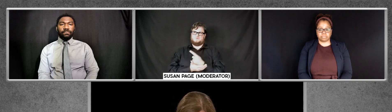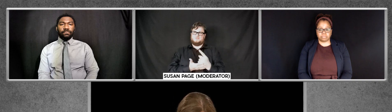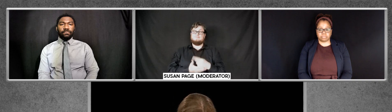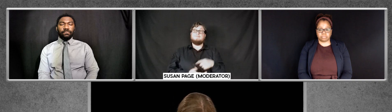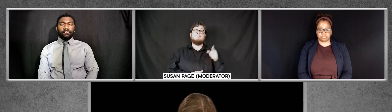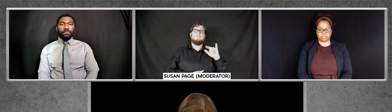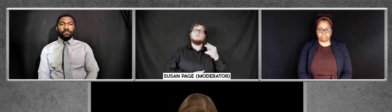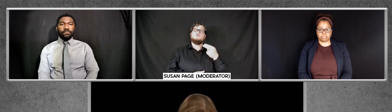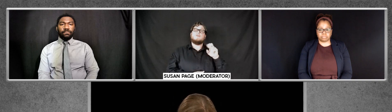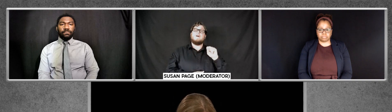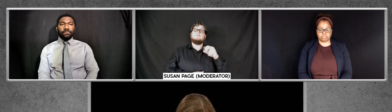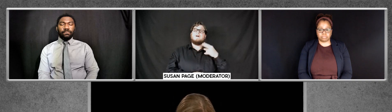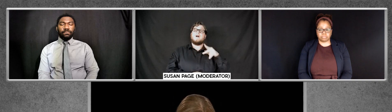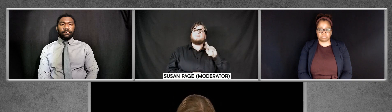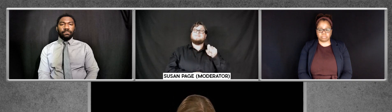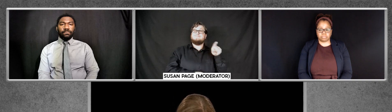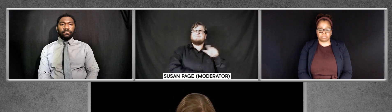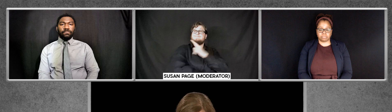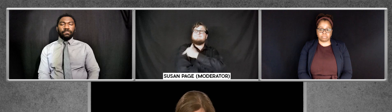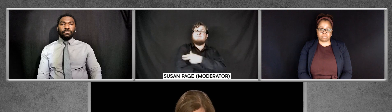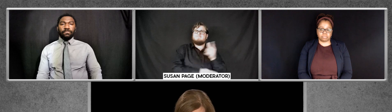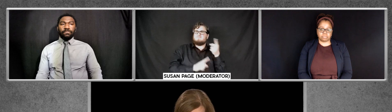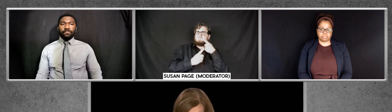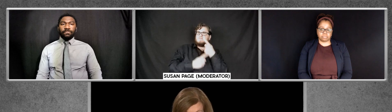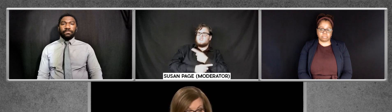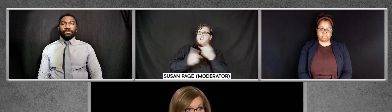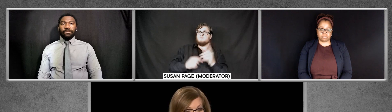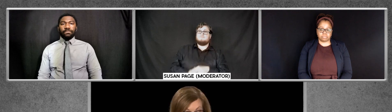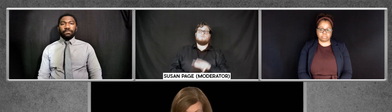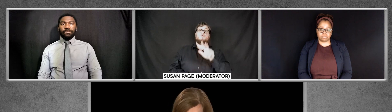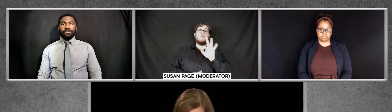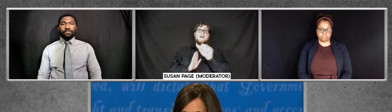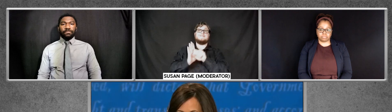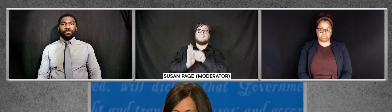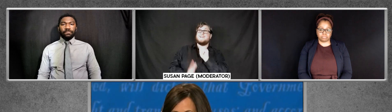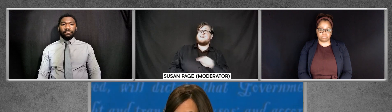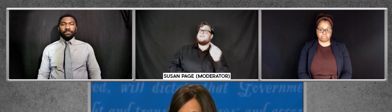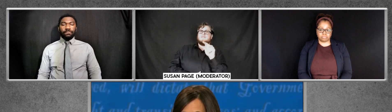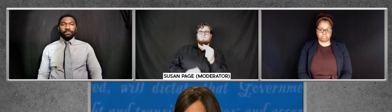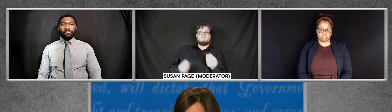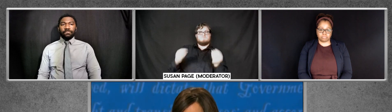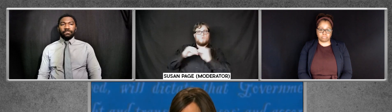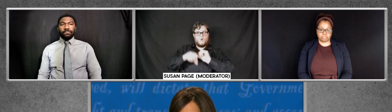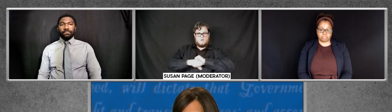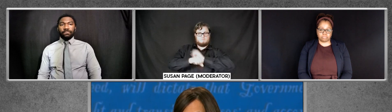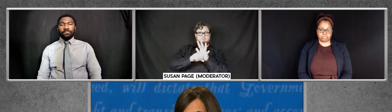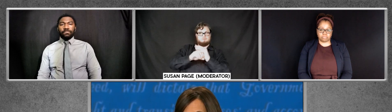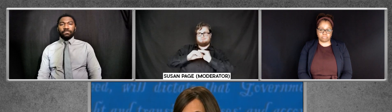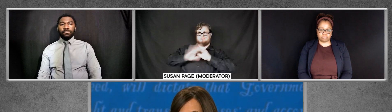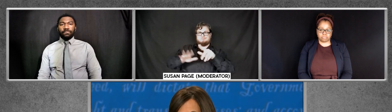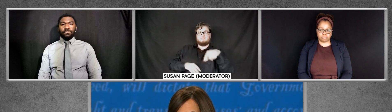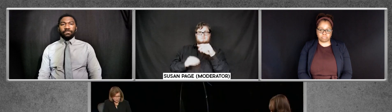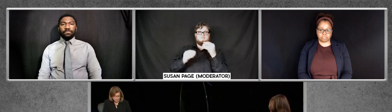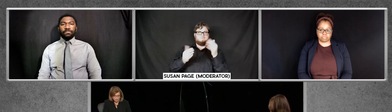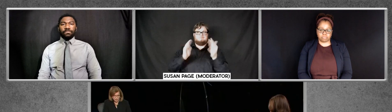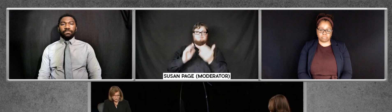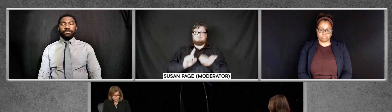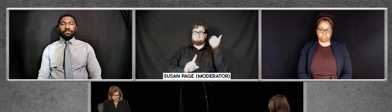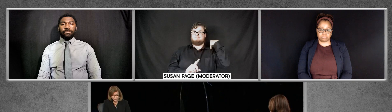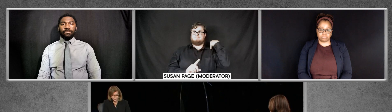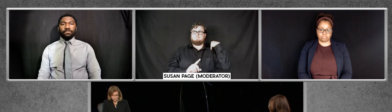states have had more COVID cases over the past 7 days than in the week before. 9 states have set new records. Even